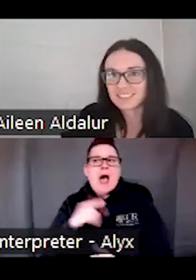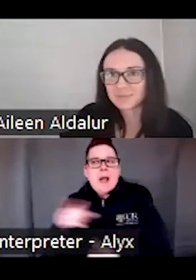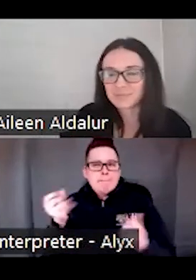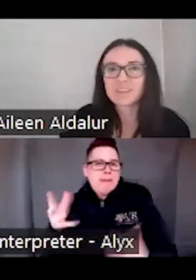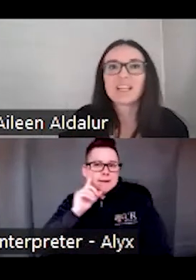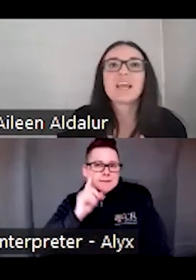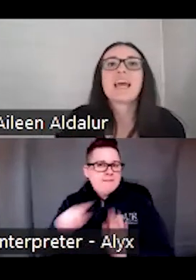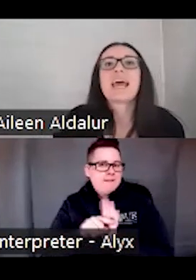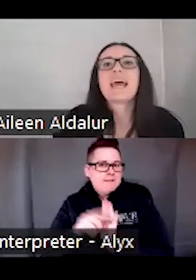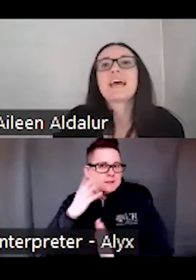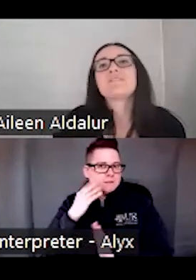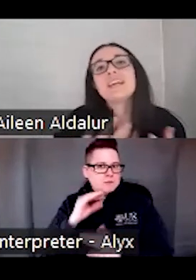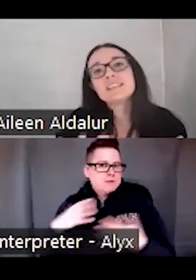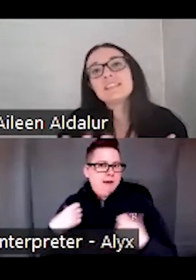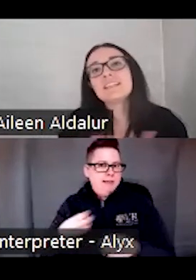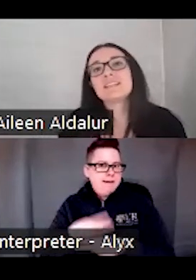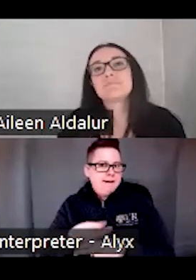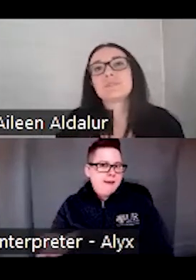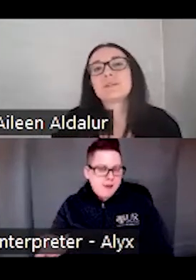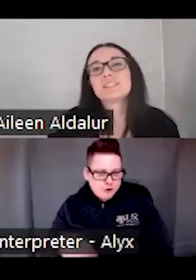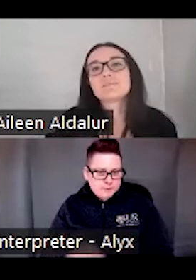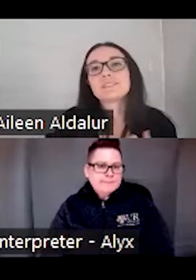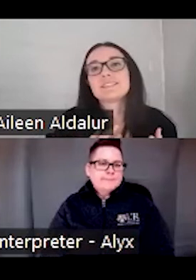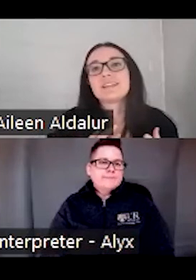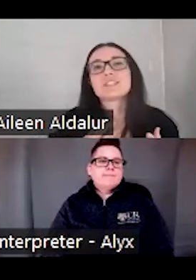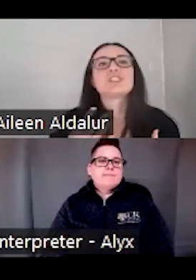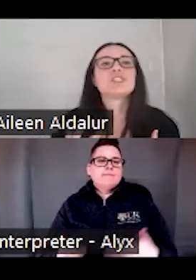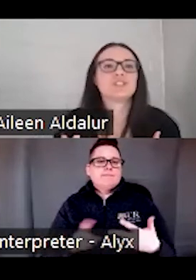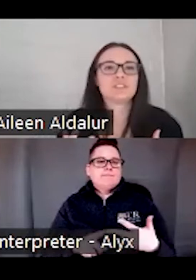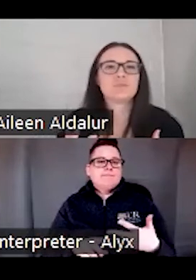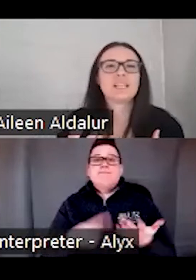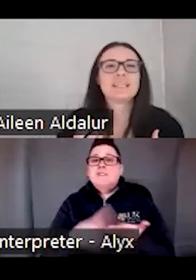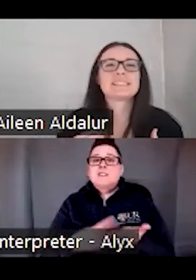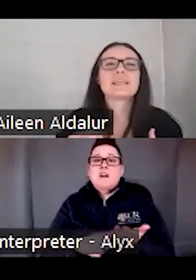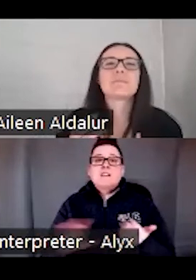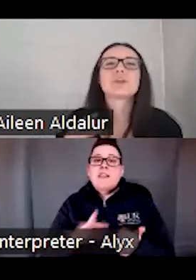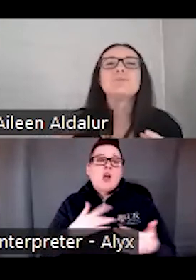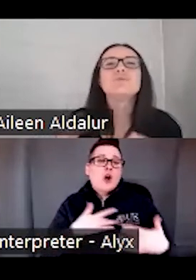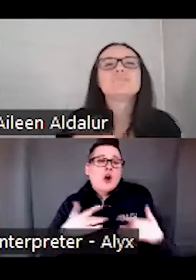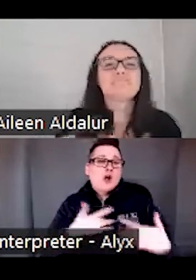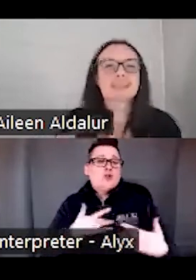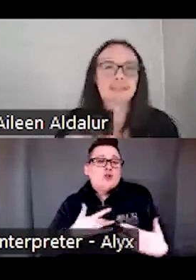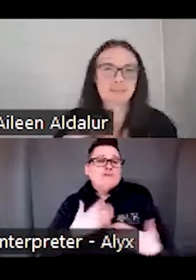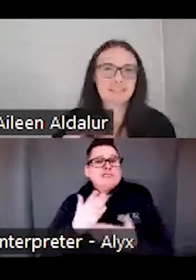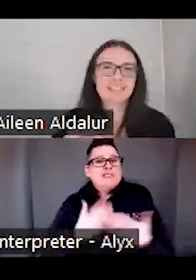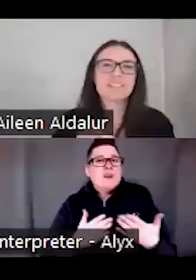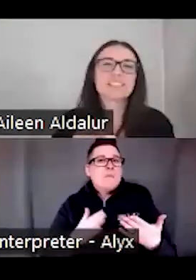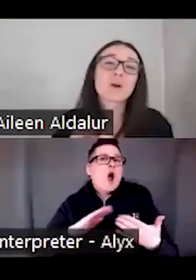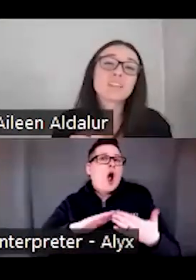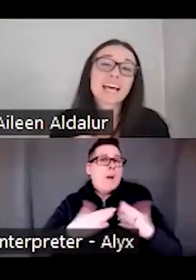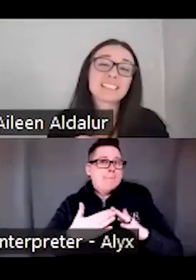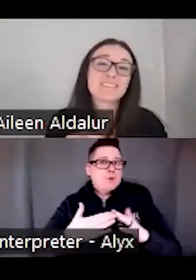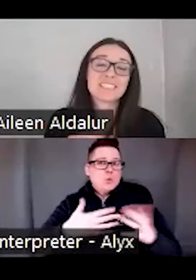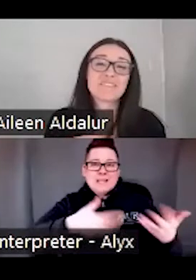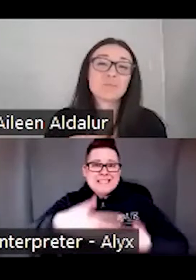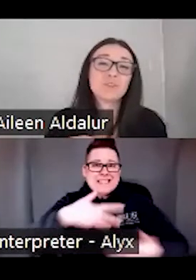healthcare system. And finally, the participants discussed concerns related to some community dynamics. Given the